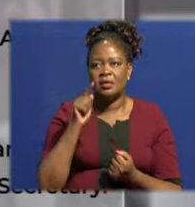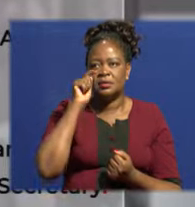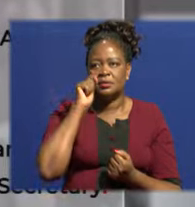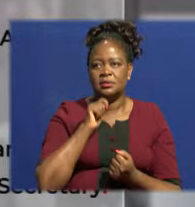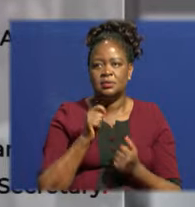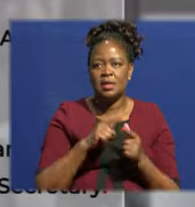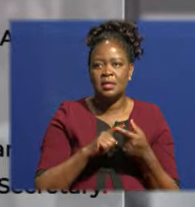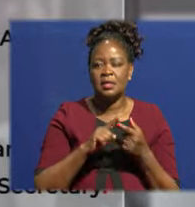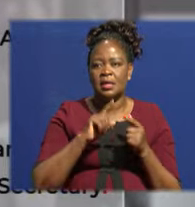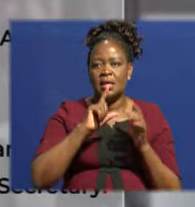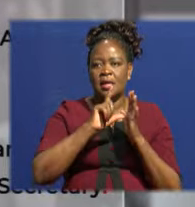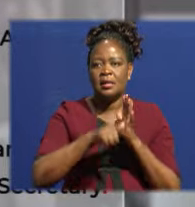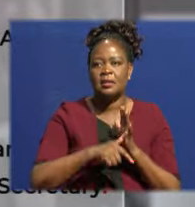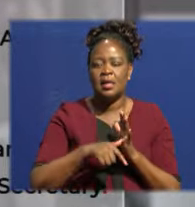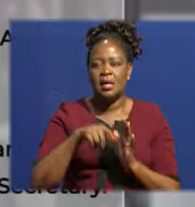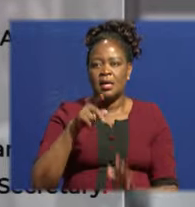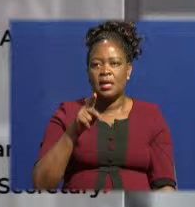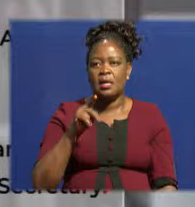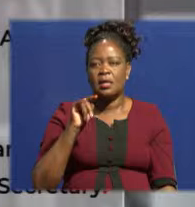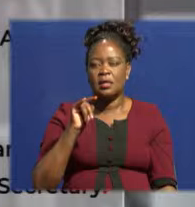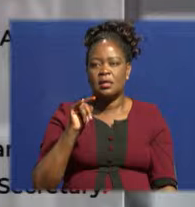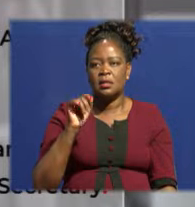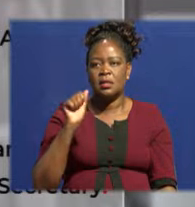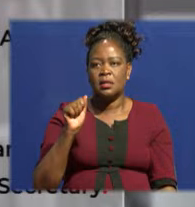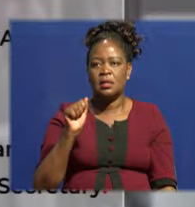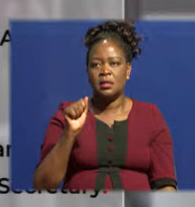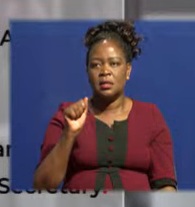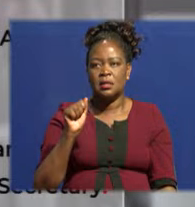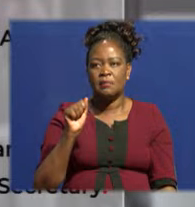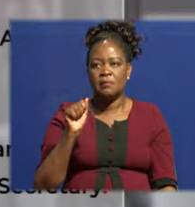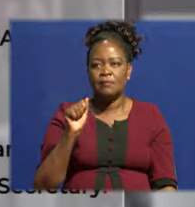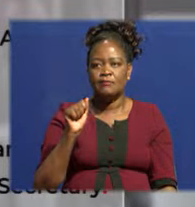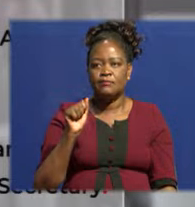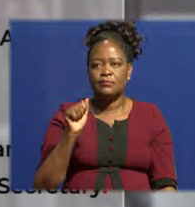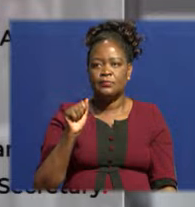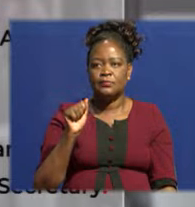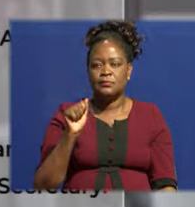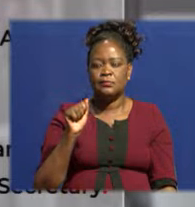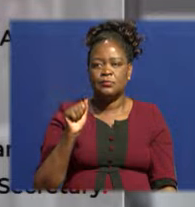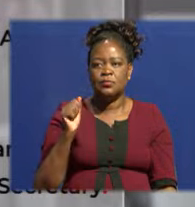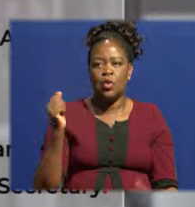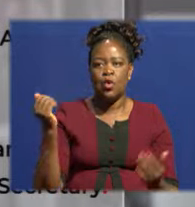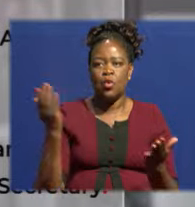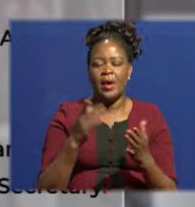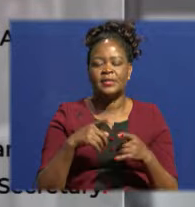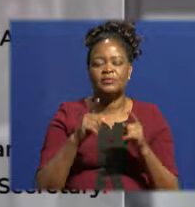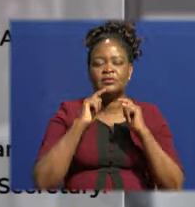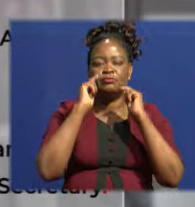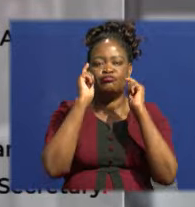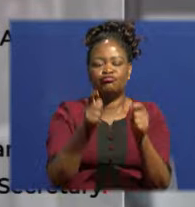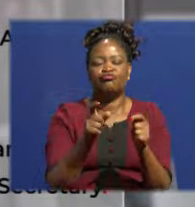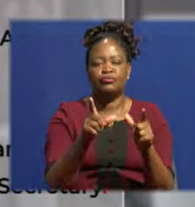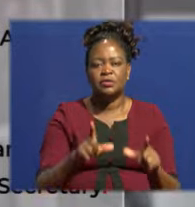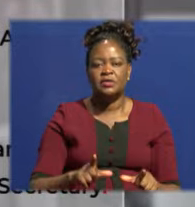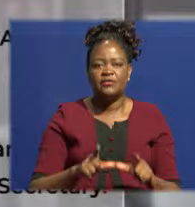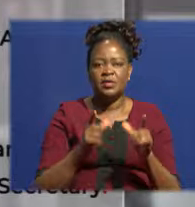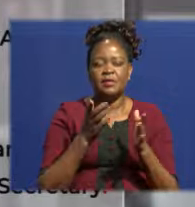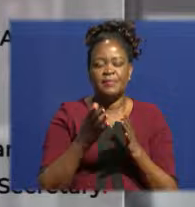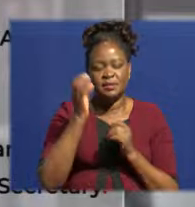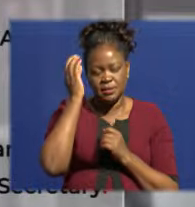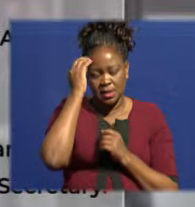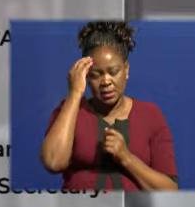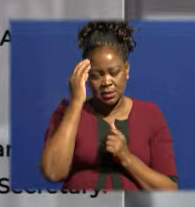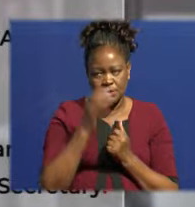later Kenya Institute of Administration, now the Kenya School of Government, where he was awarded a certificate in business